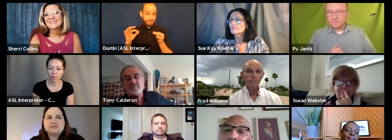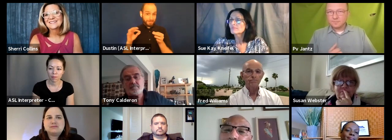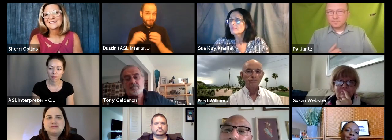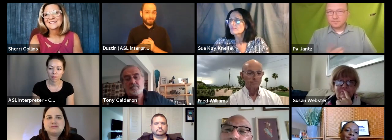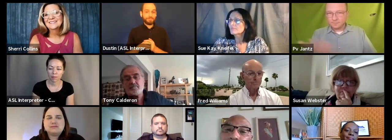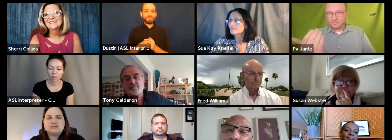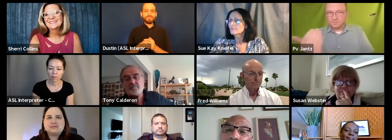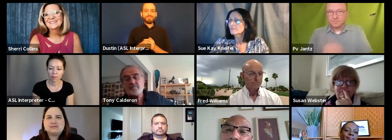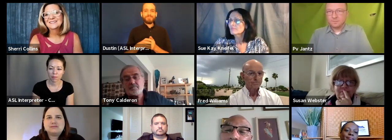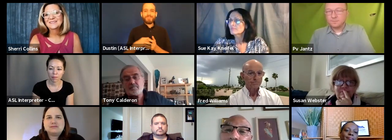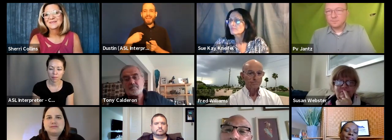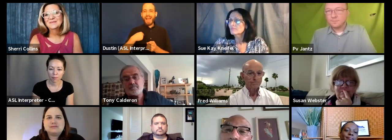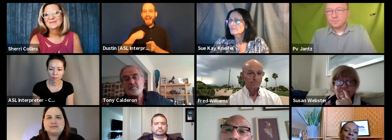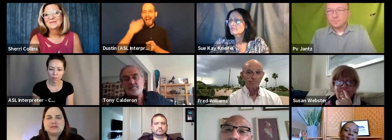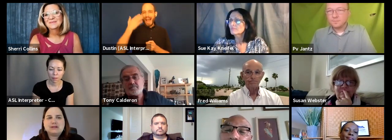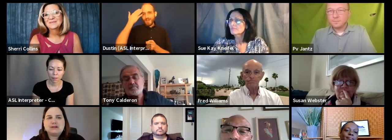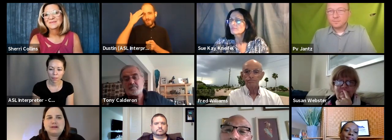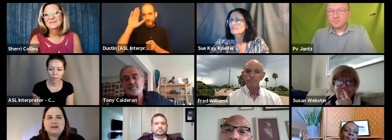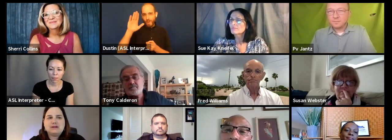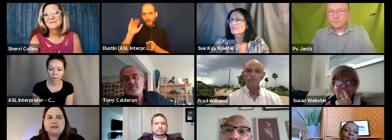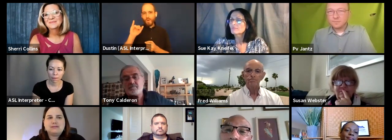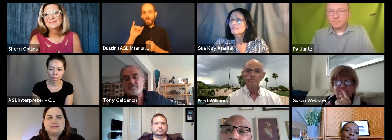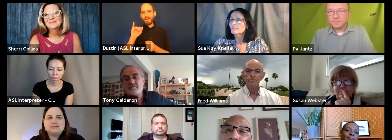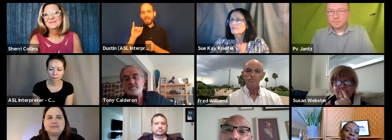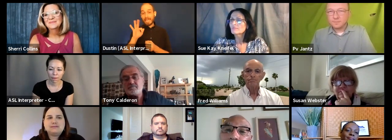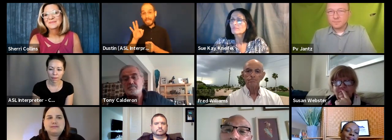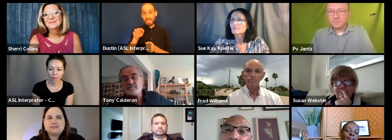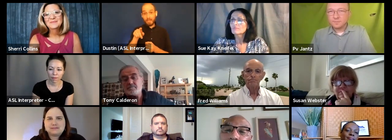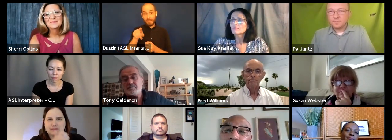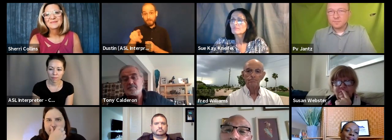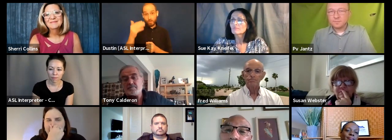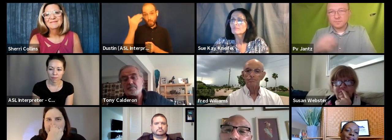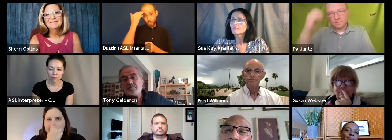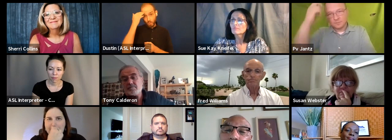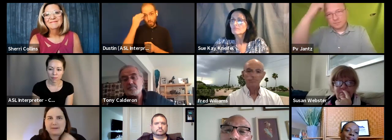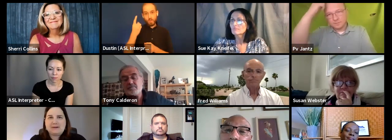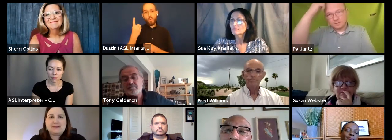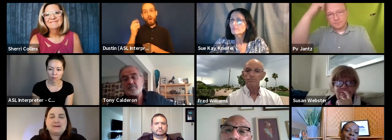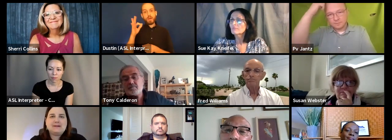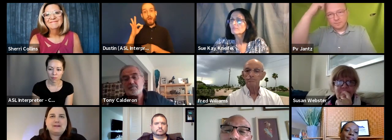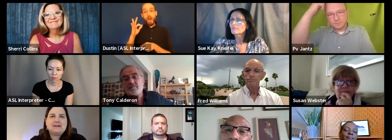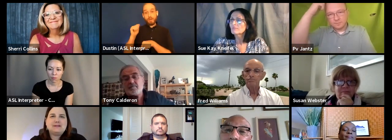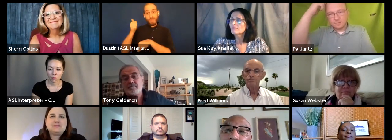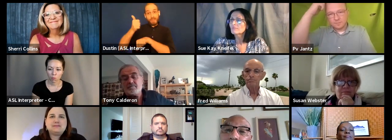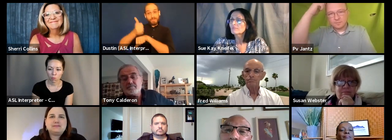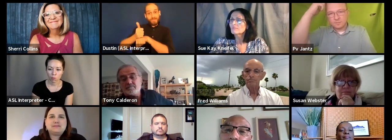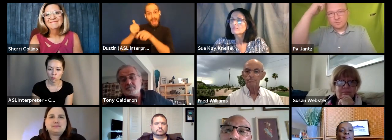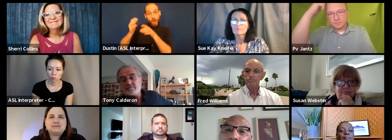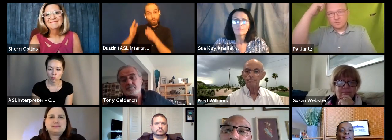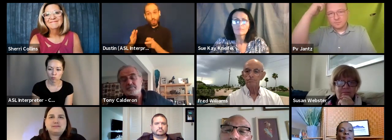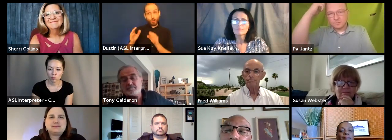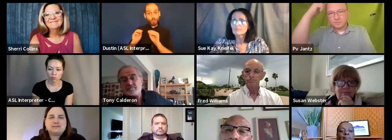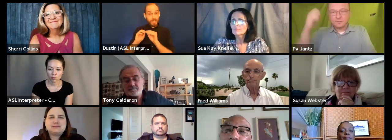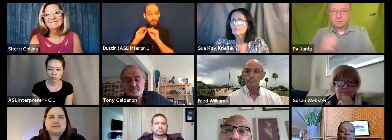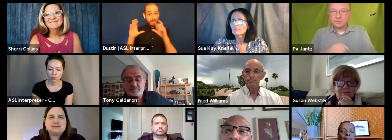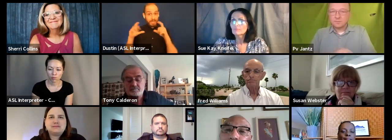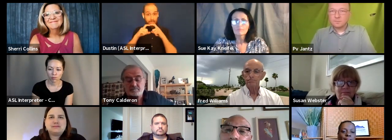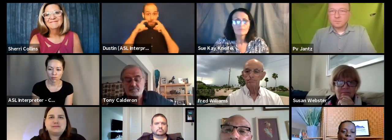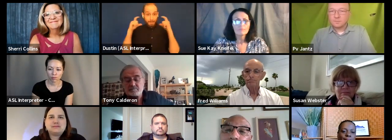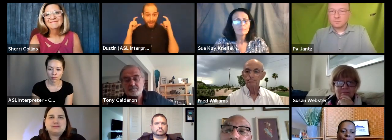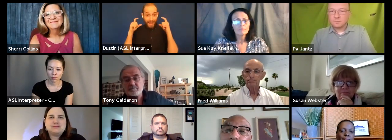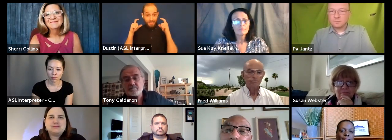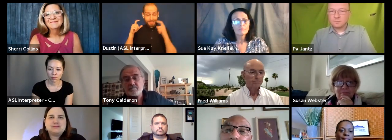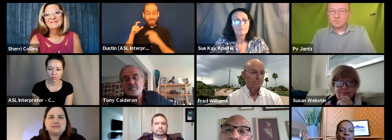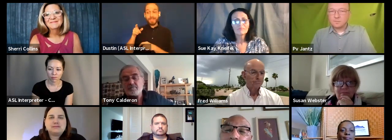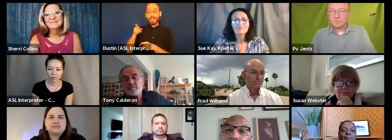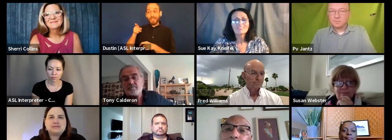I don't know if you knew one of the founders for the Clear Masks is a daughter of 2